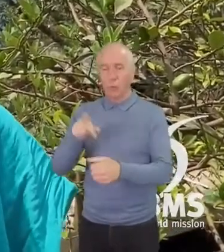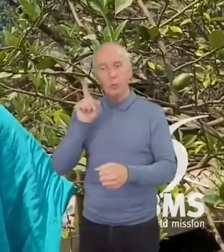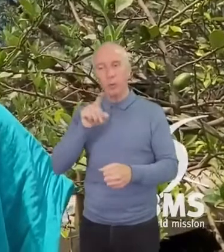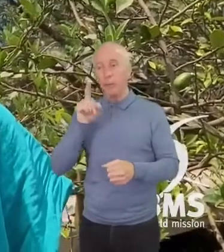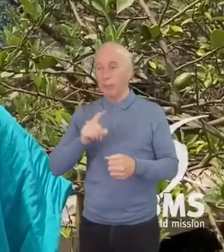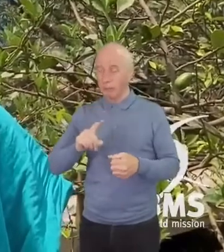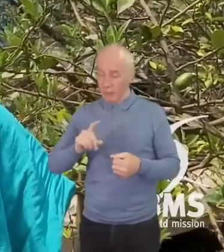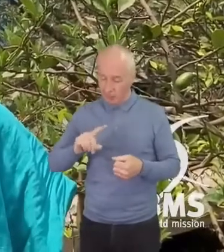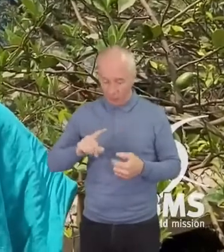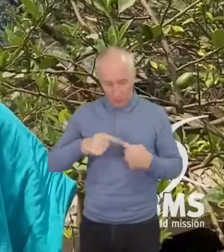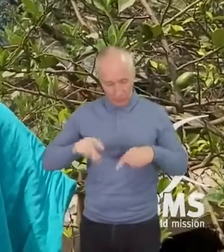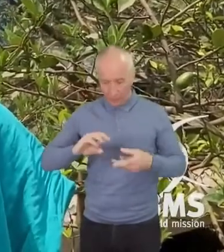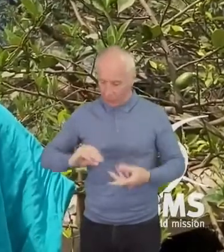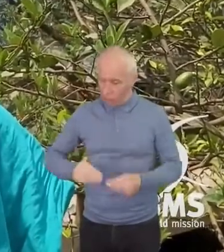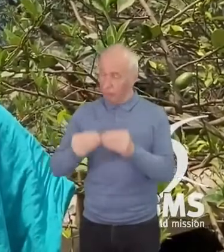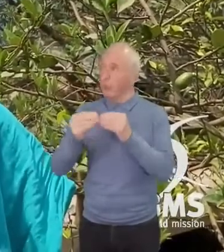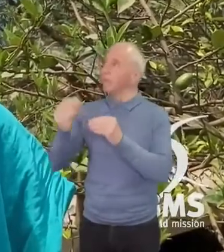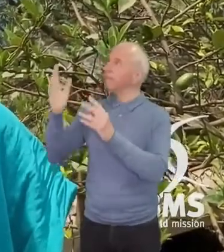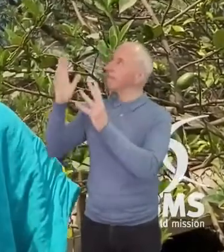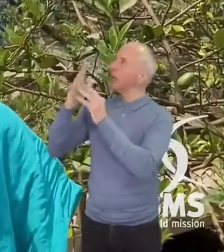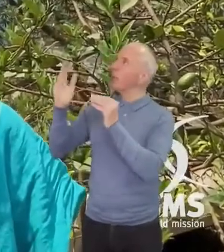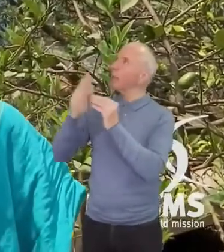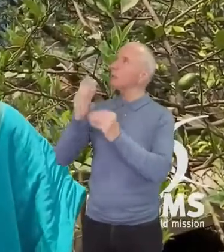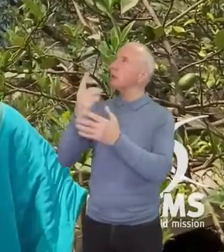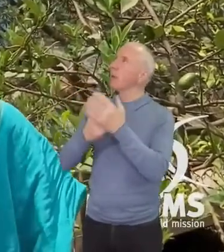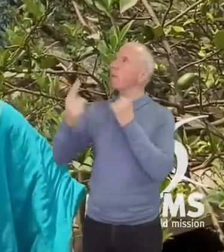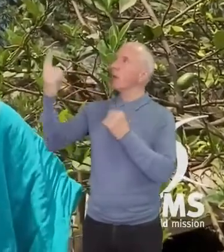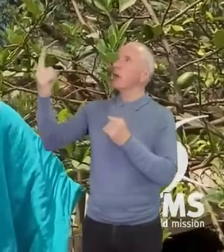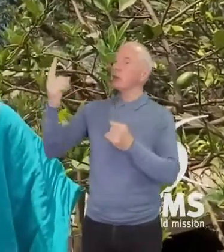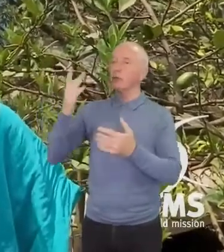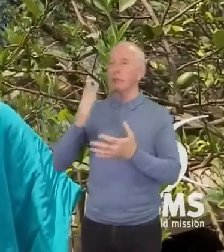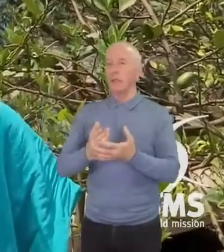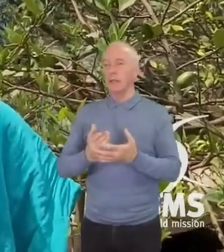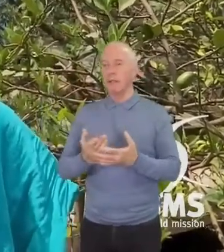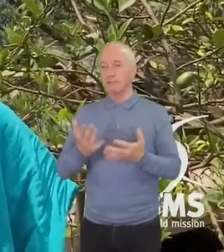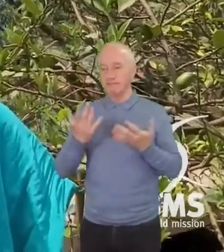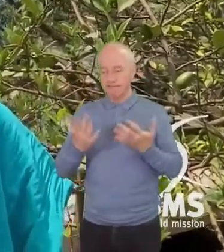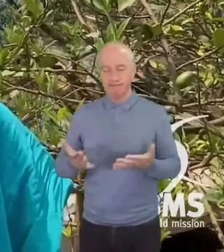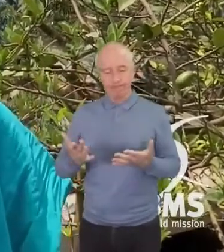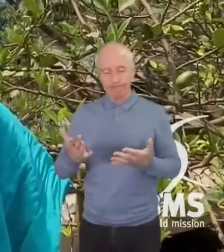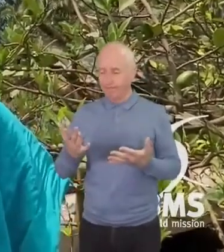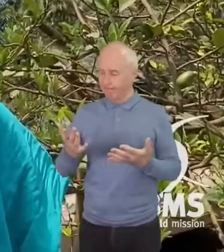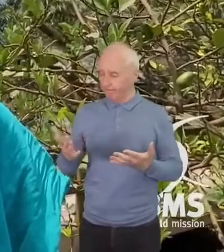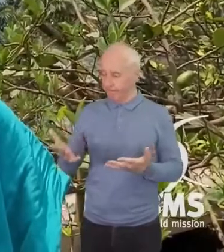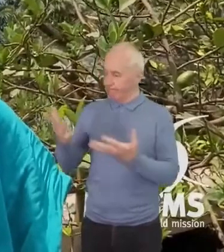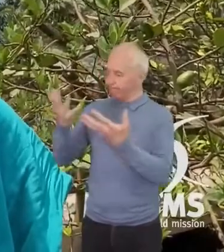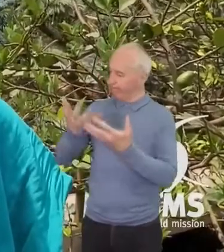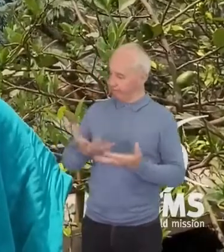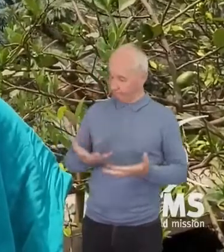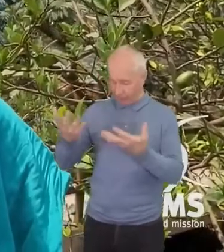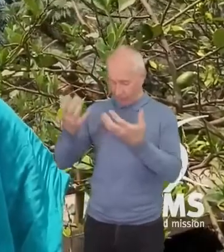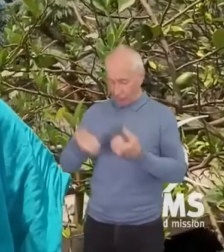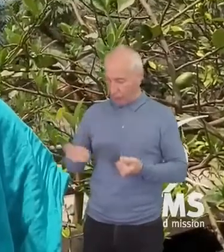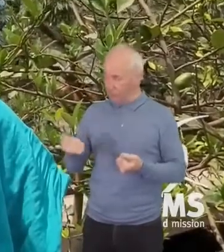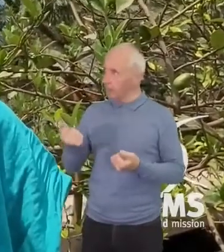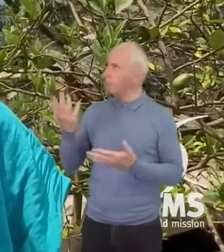of God, esteemed, loved, forgiven, adopted by God. And as part of the church family, we're in a place